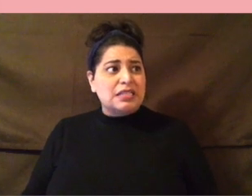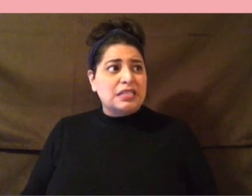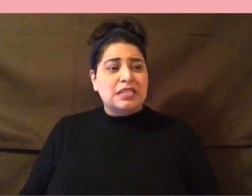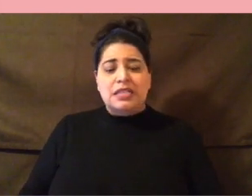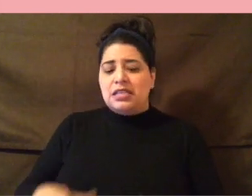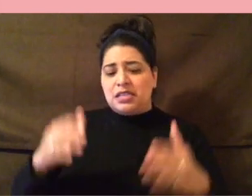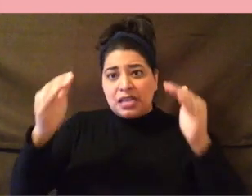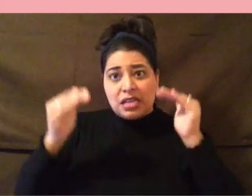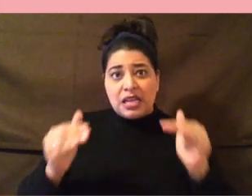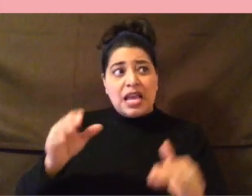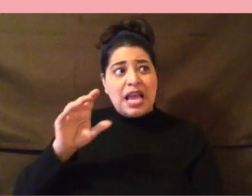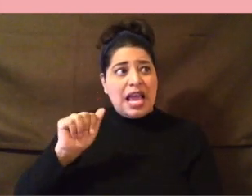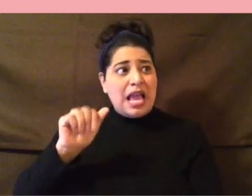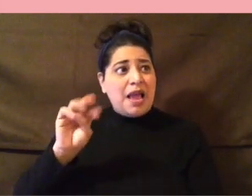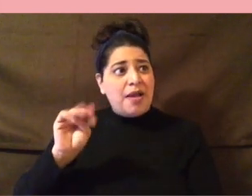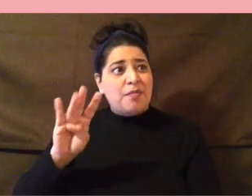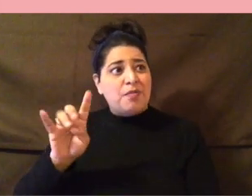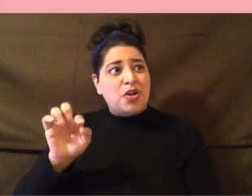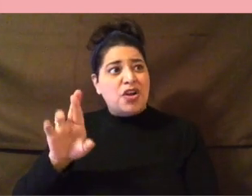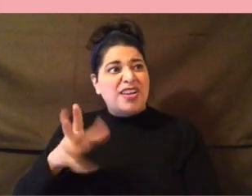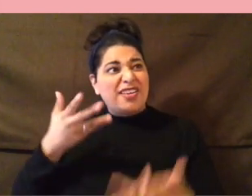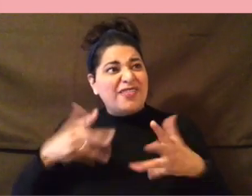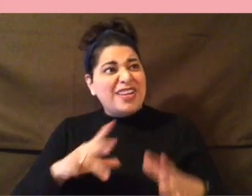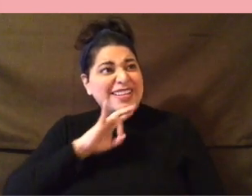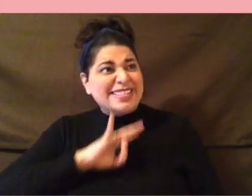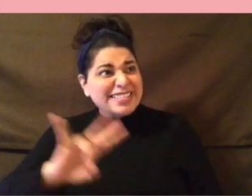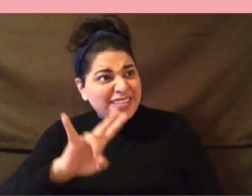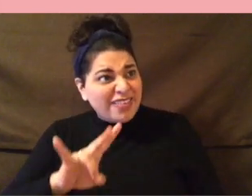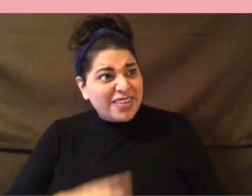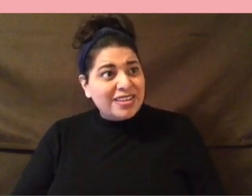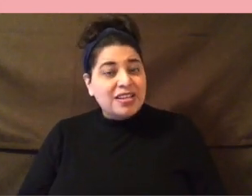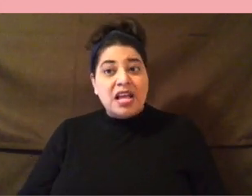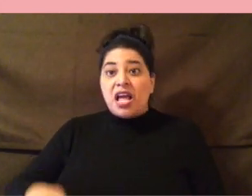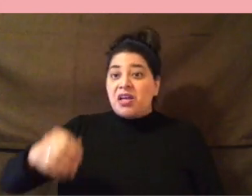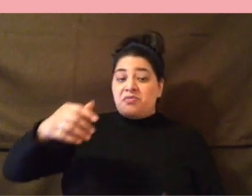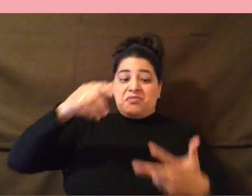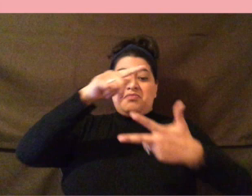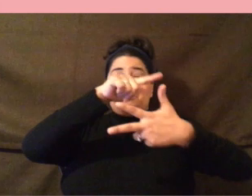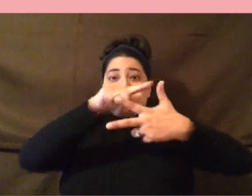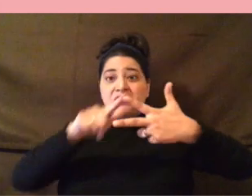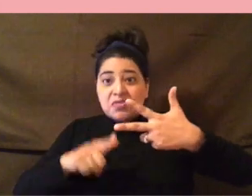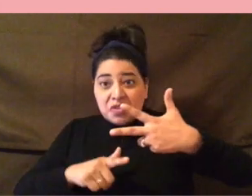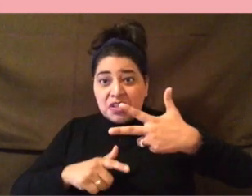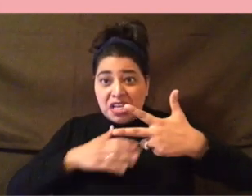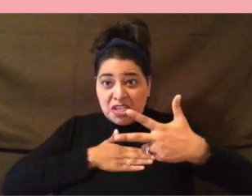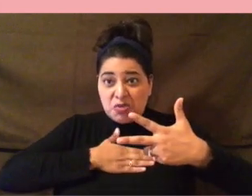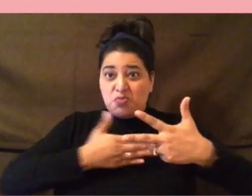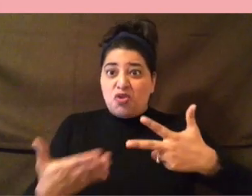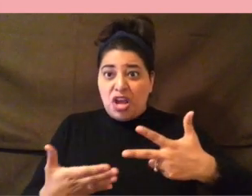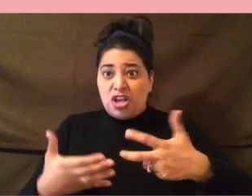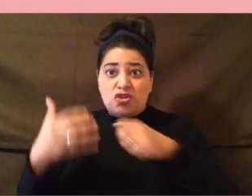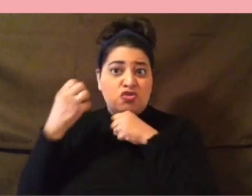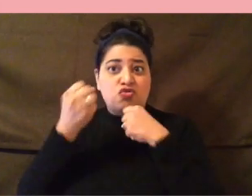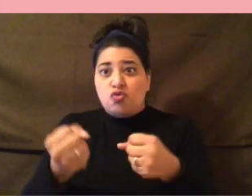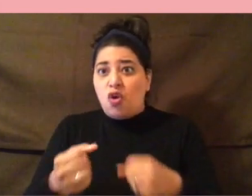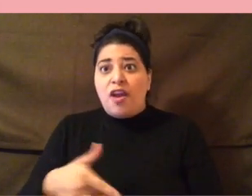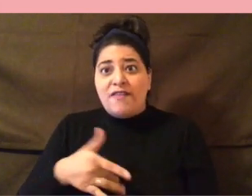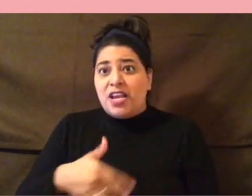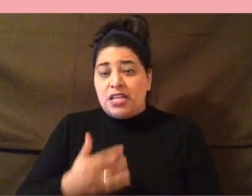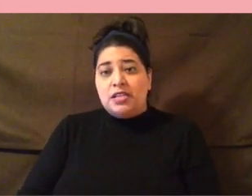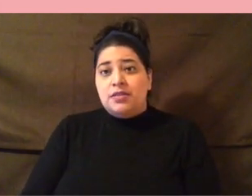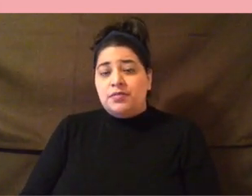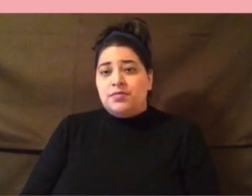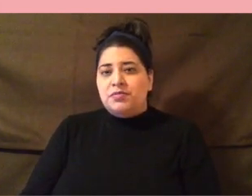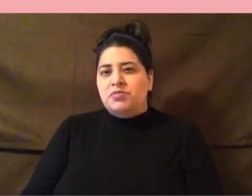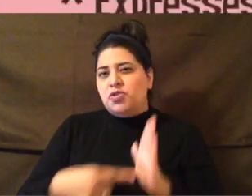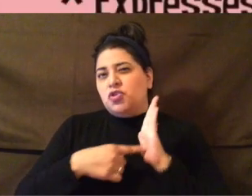huge. Amber is already 7 years old. Each of these exclamatory sentences expresses a